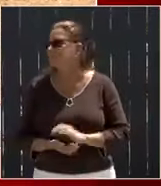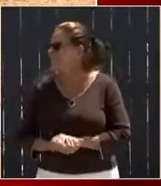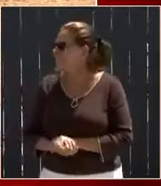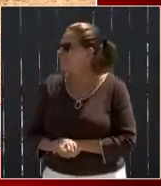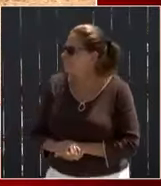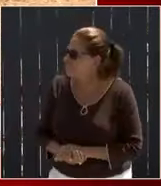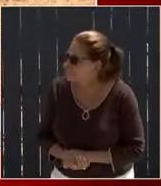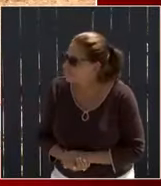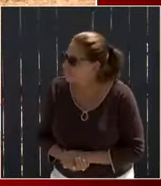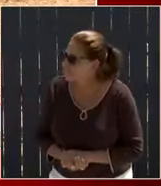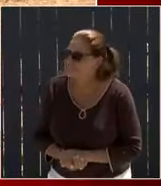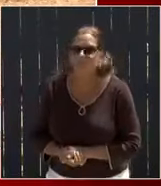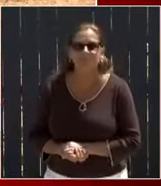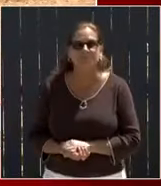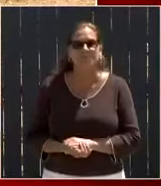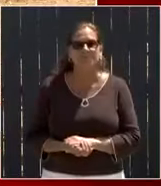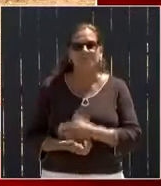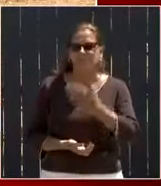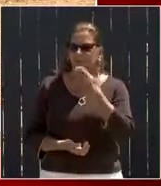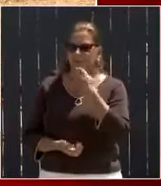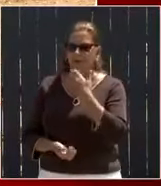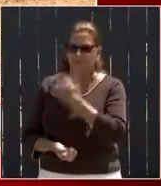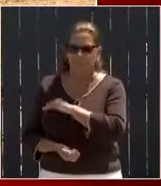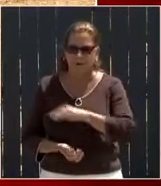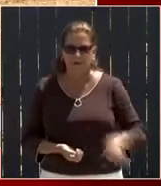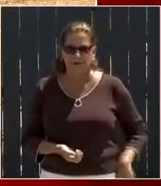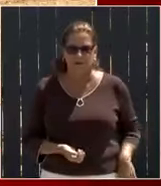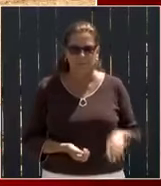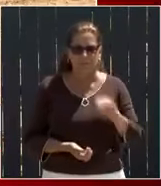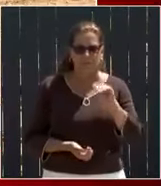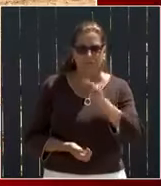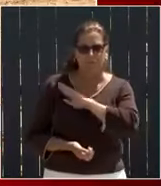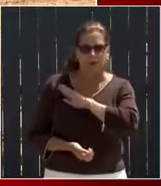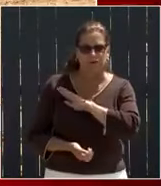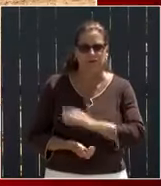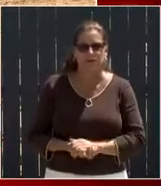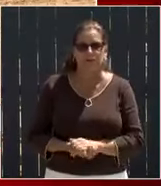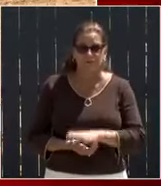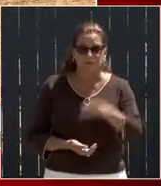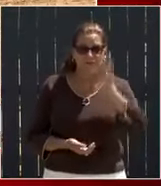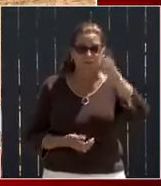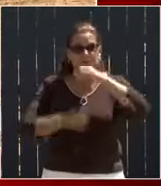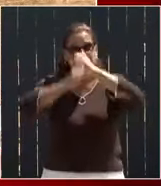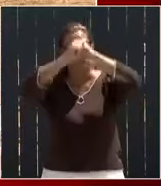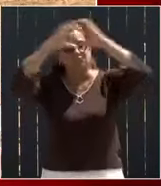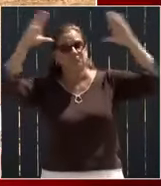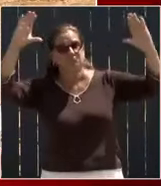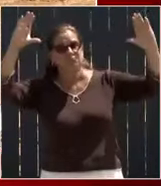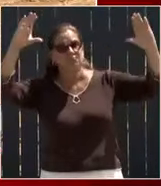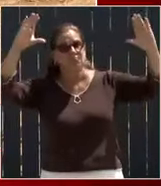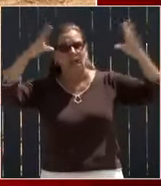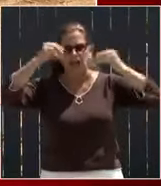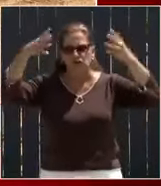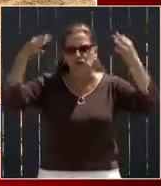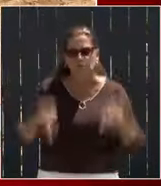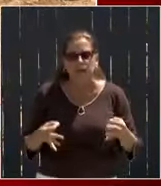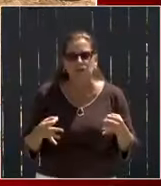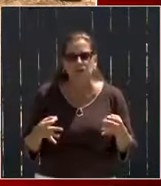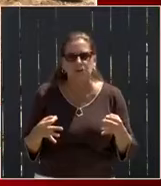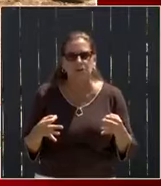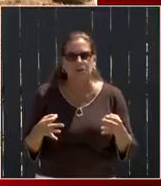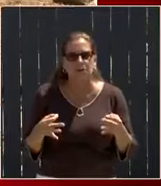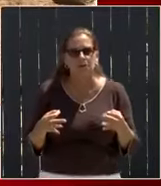Thank you, Madam Mayor. You know, we talked about vision, we talked about determination. If you back up